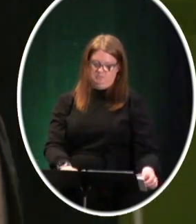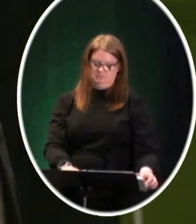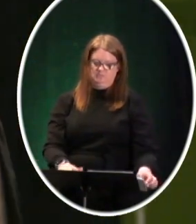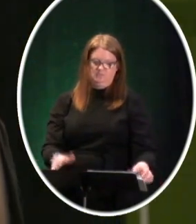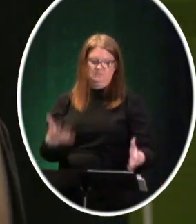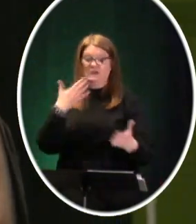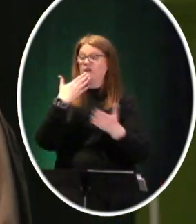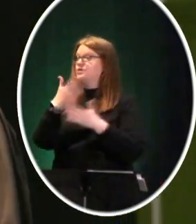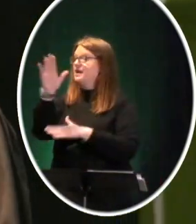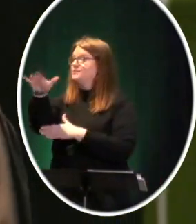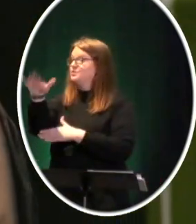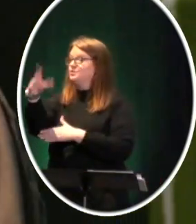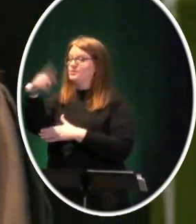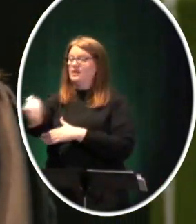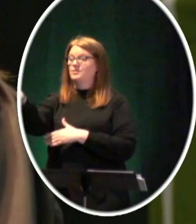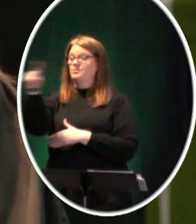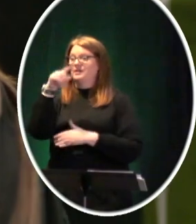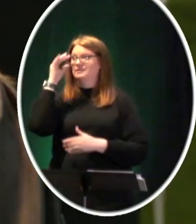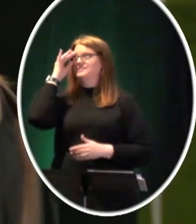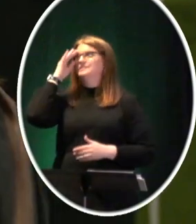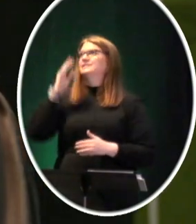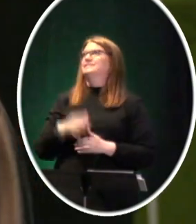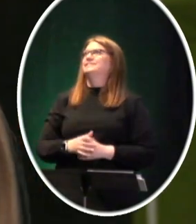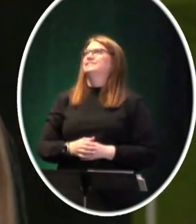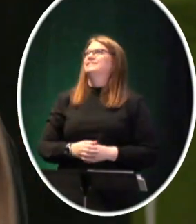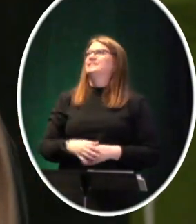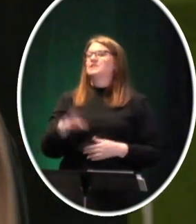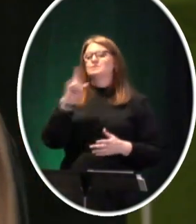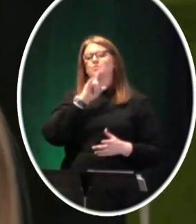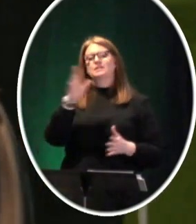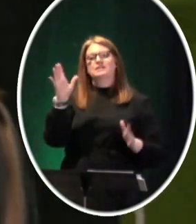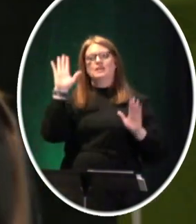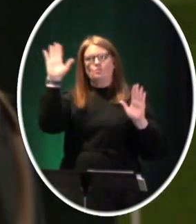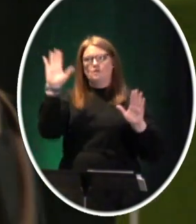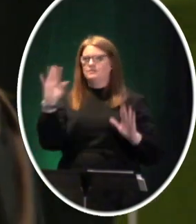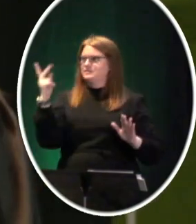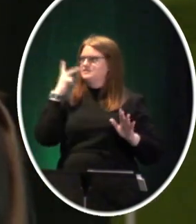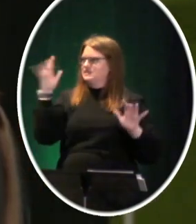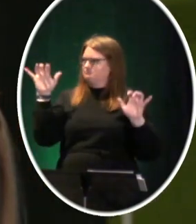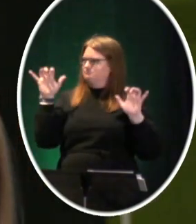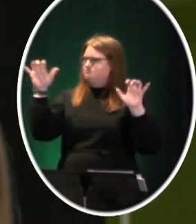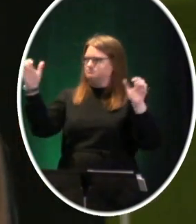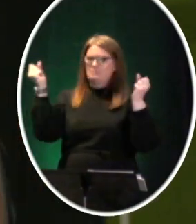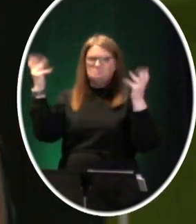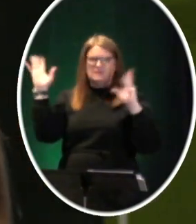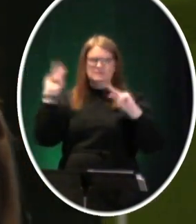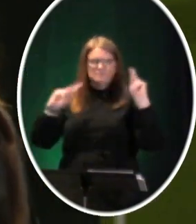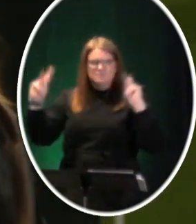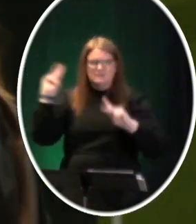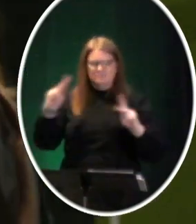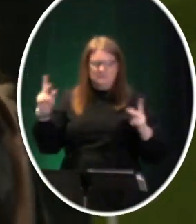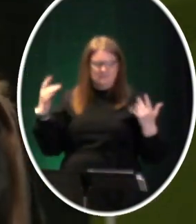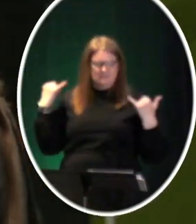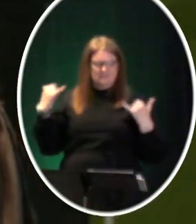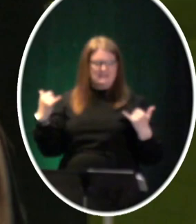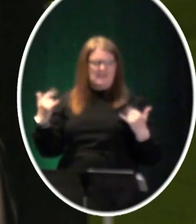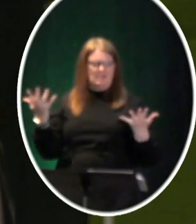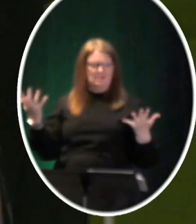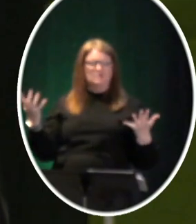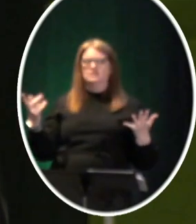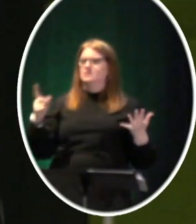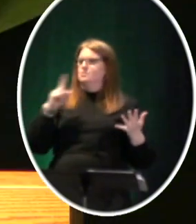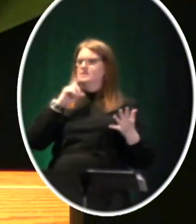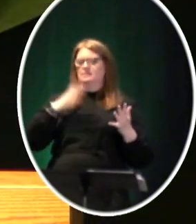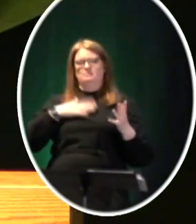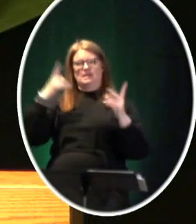Good afternoon, everyone. Good afternoon. It is great to see a packed house. Now I can finally fulfill my dream of